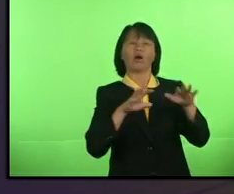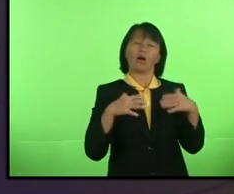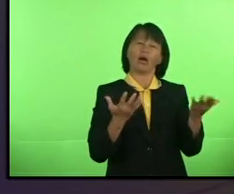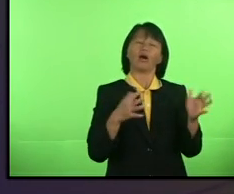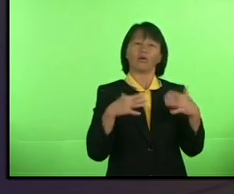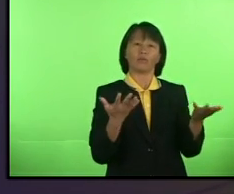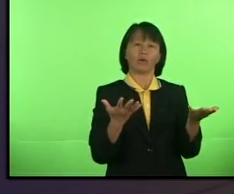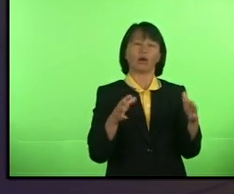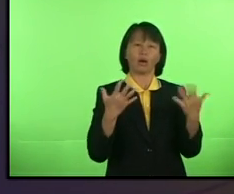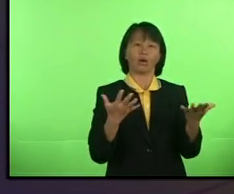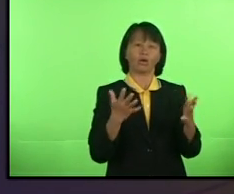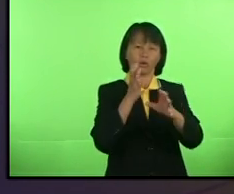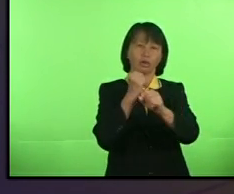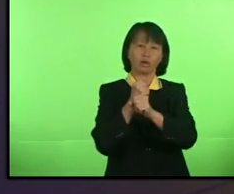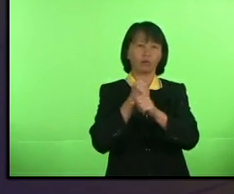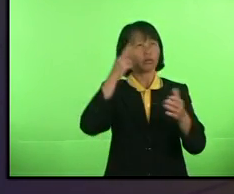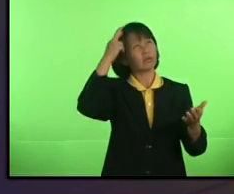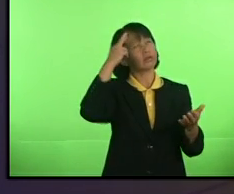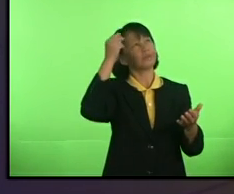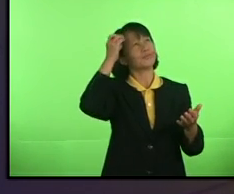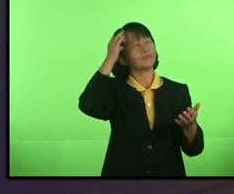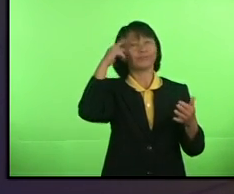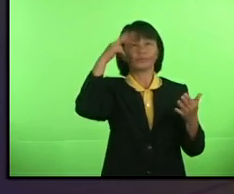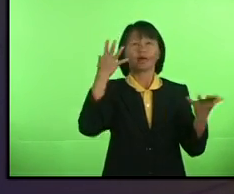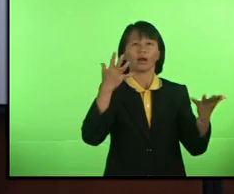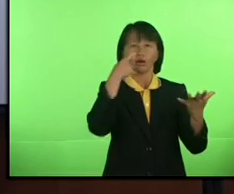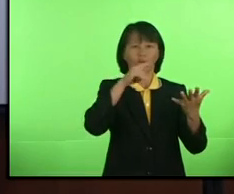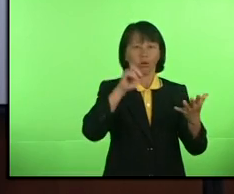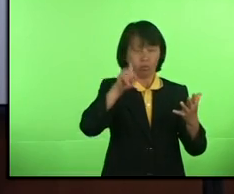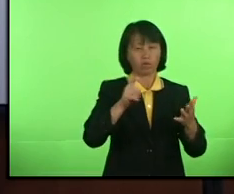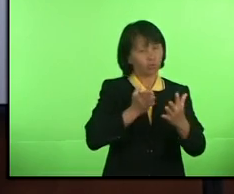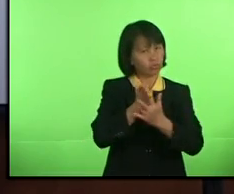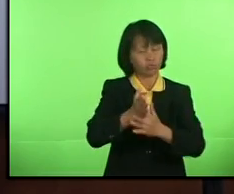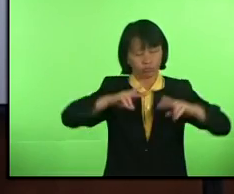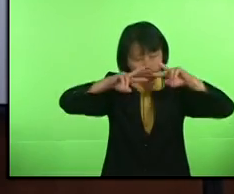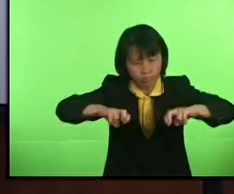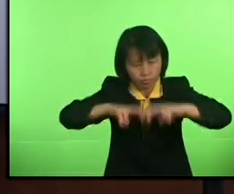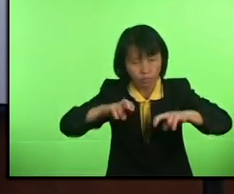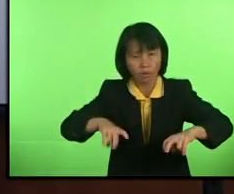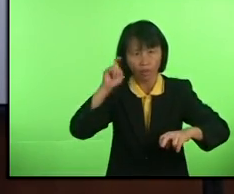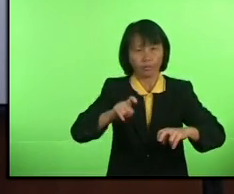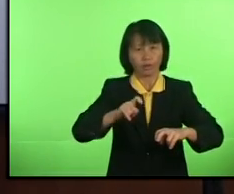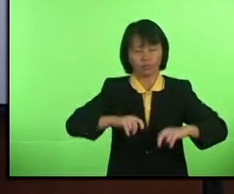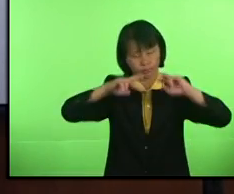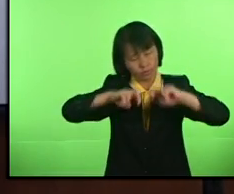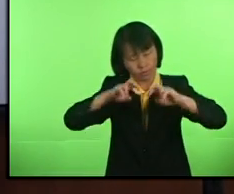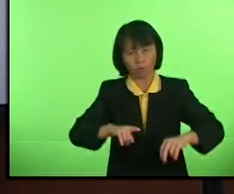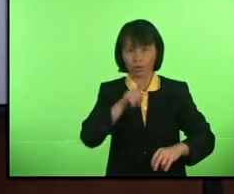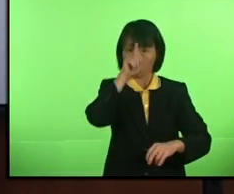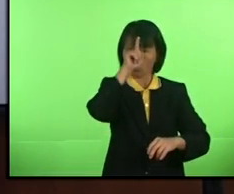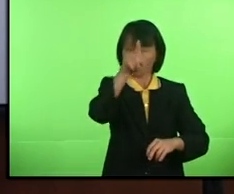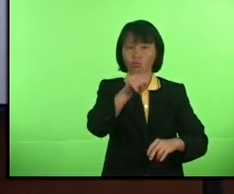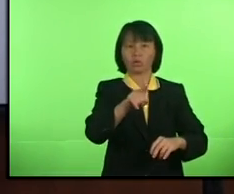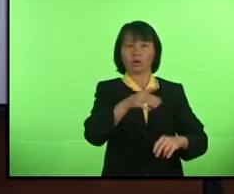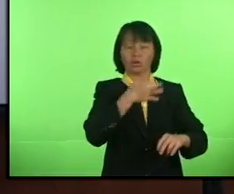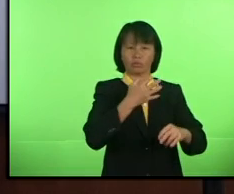How do you want to get these reasons? It's through research. You must be sure. You must be sure